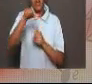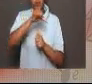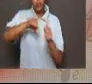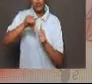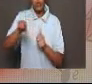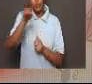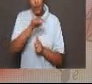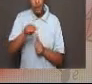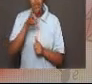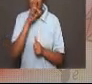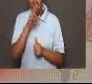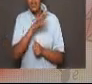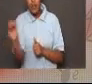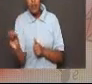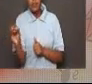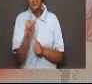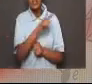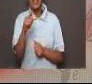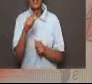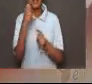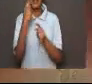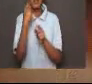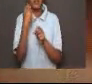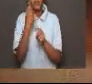are and their purpose.